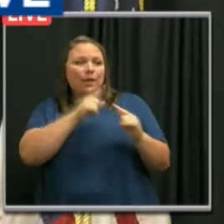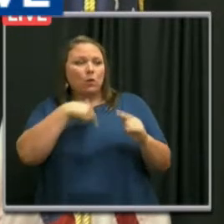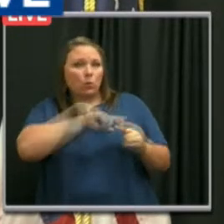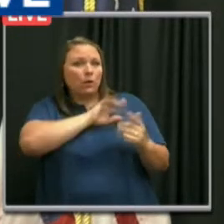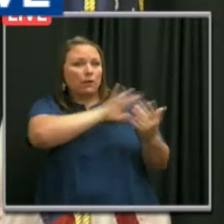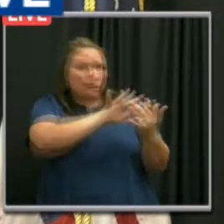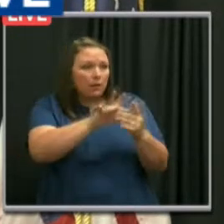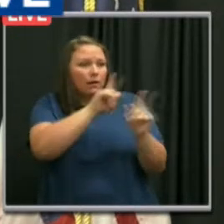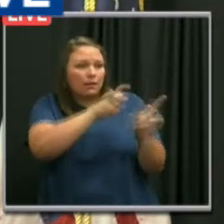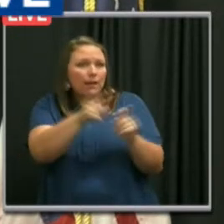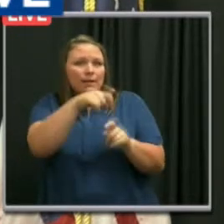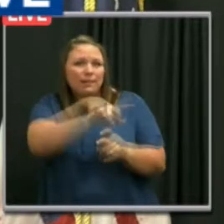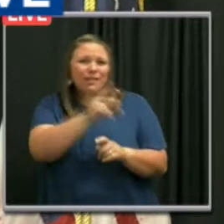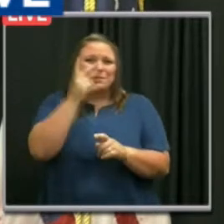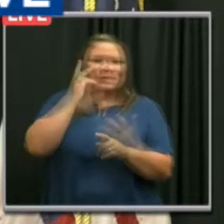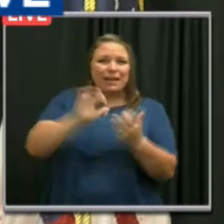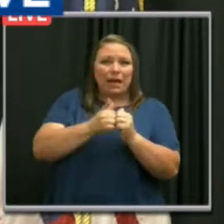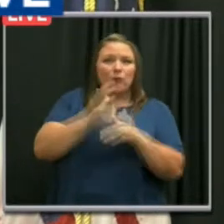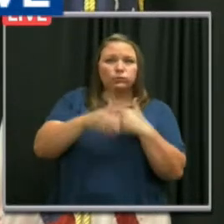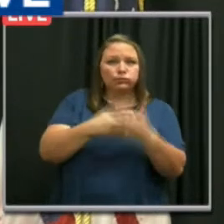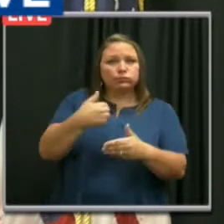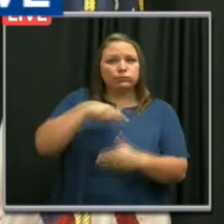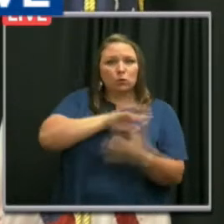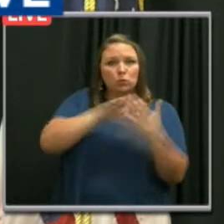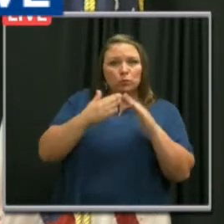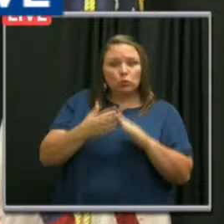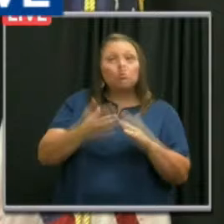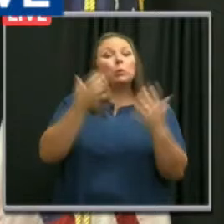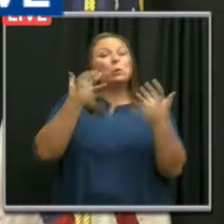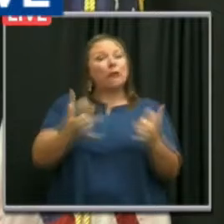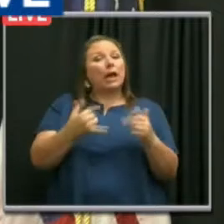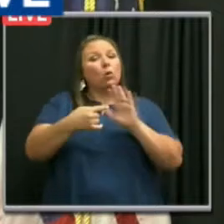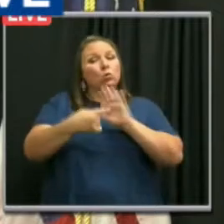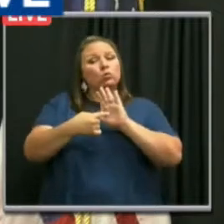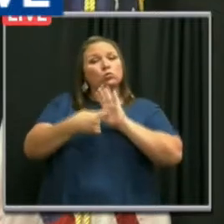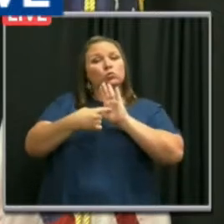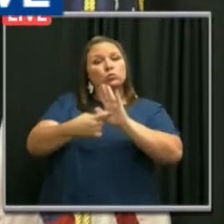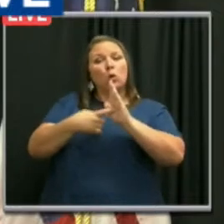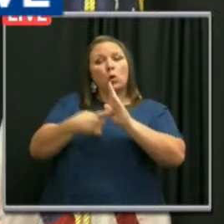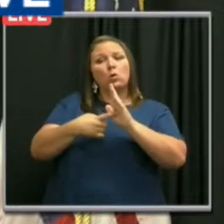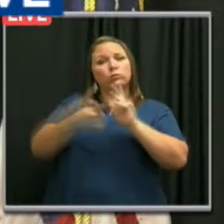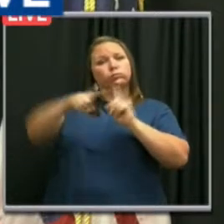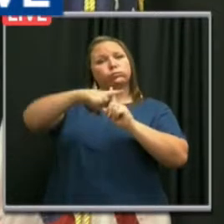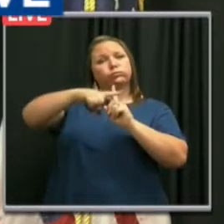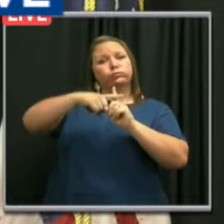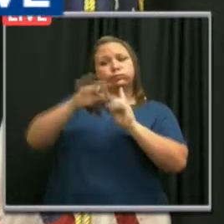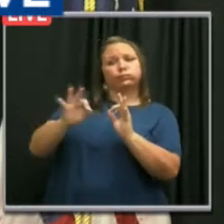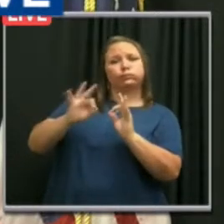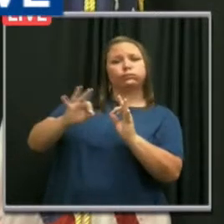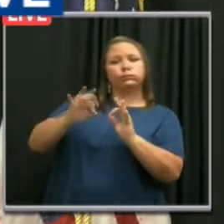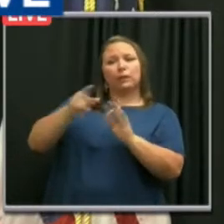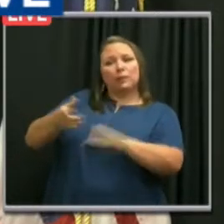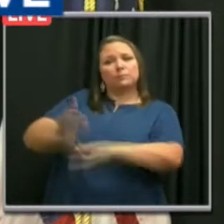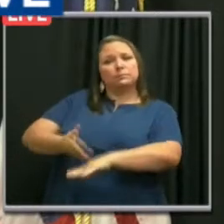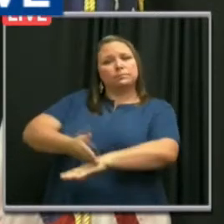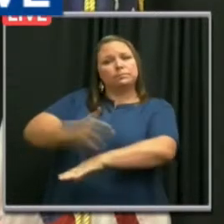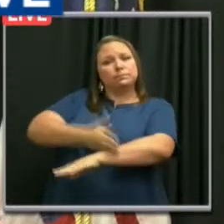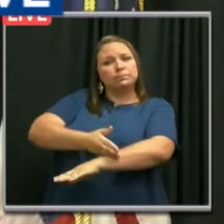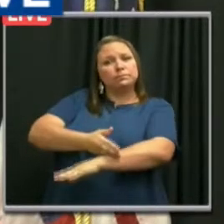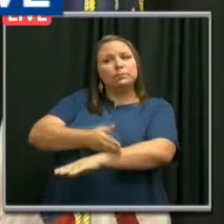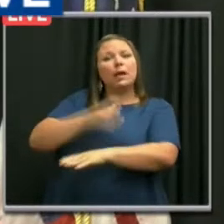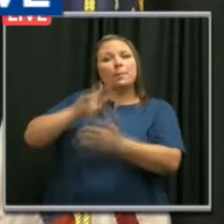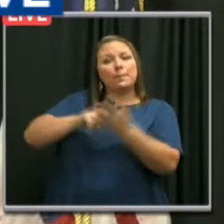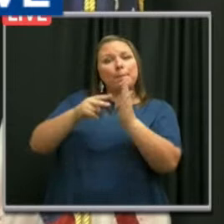community. Now, these efforts in this area are starting to show a positive impact, and cases in this area are slightly coming